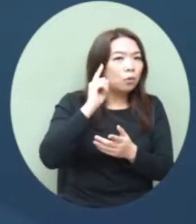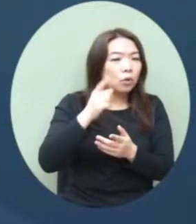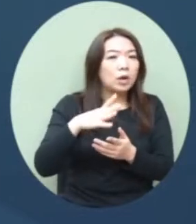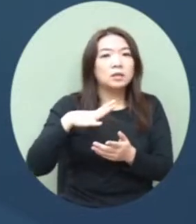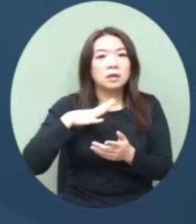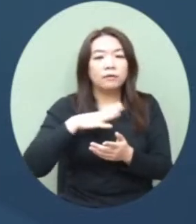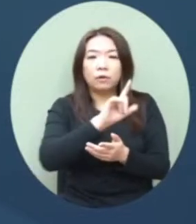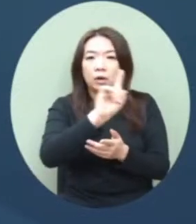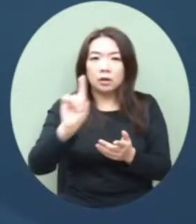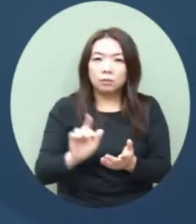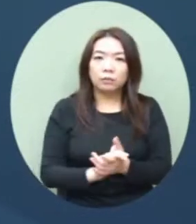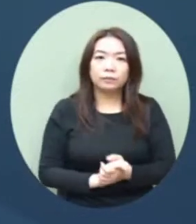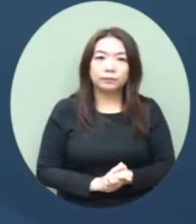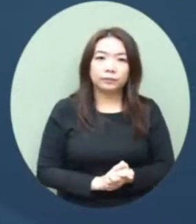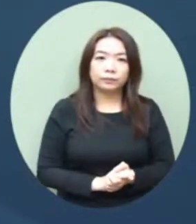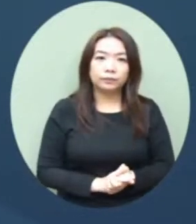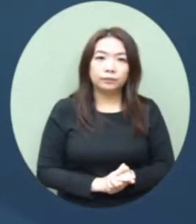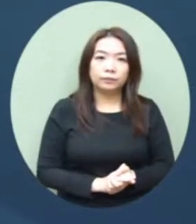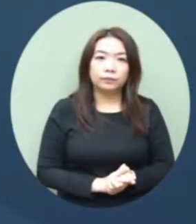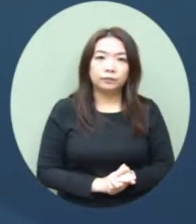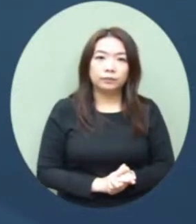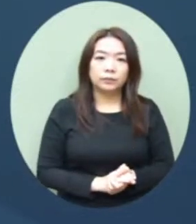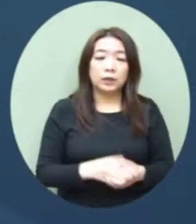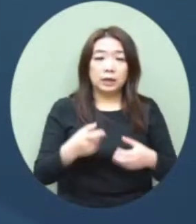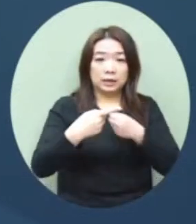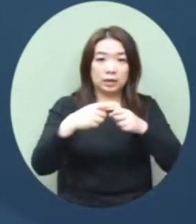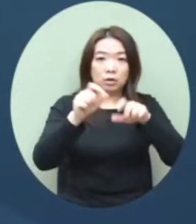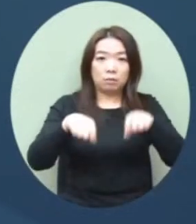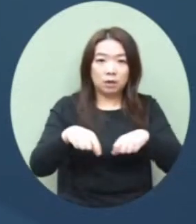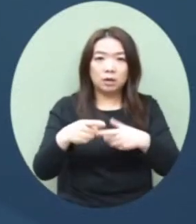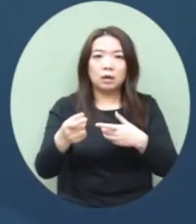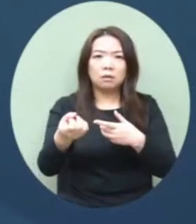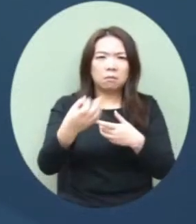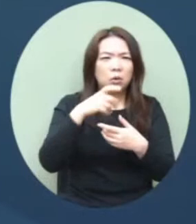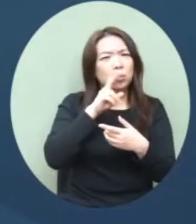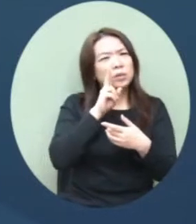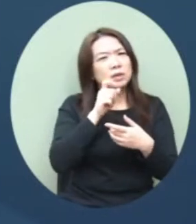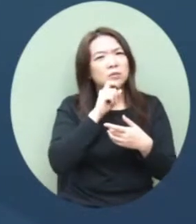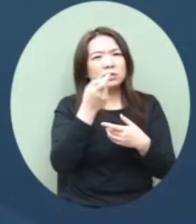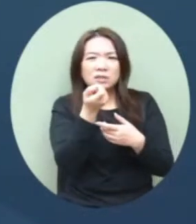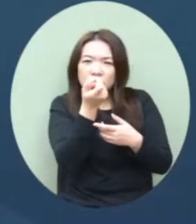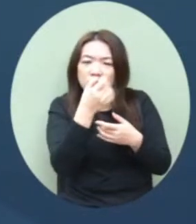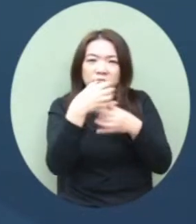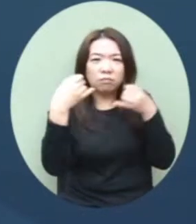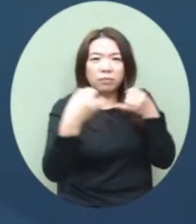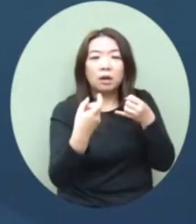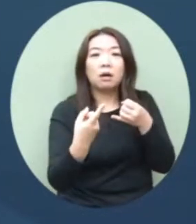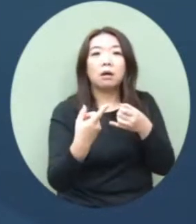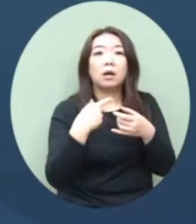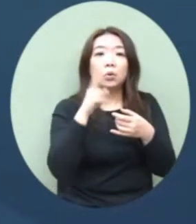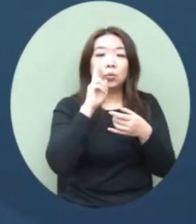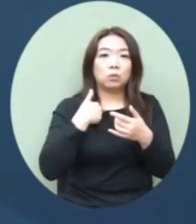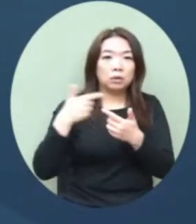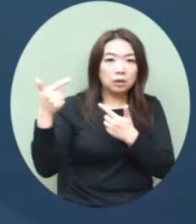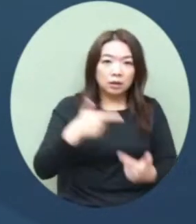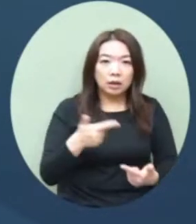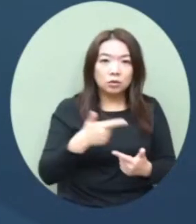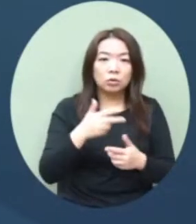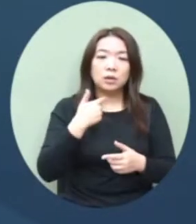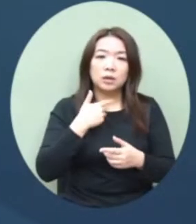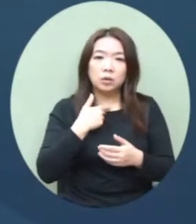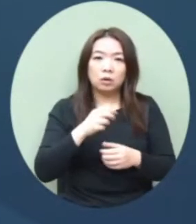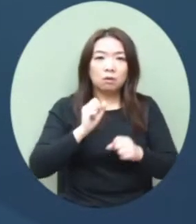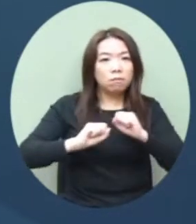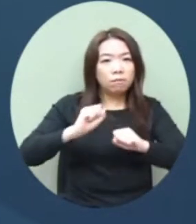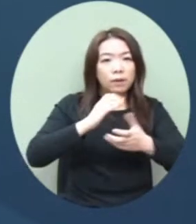I have to be mainly responsible to let the public understand what is the current situation. Your first question is